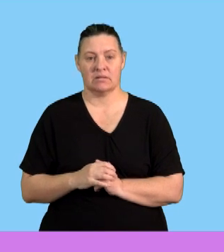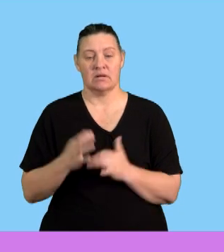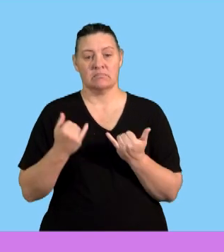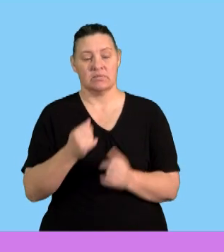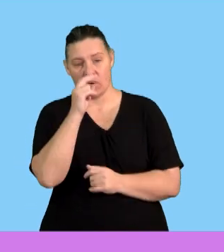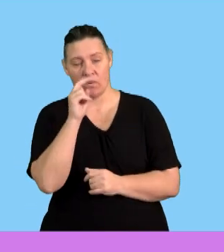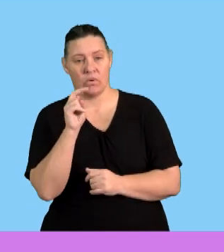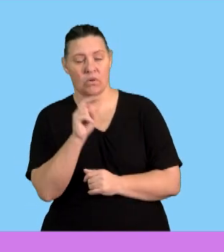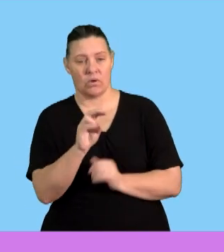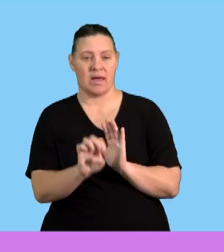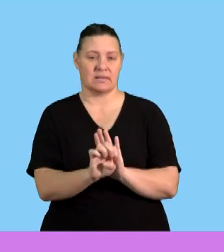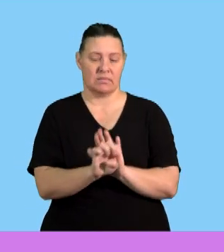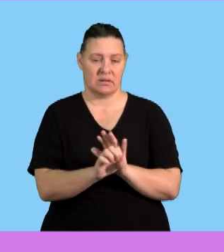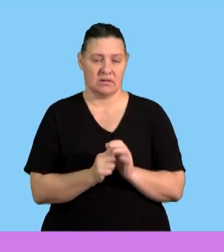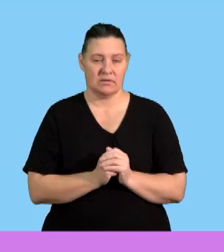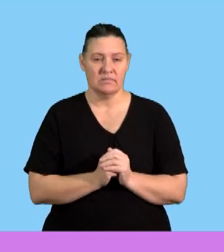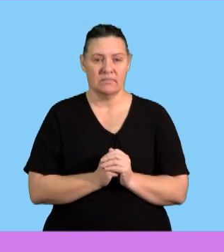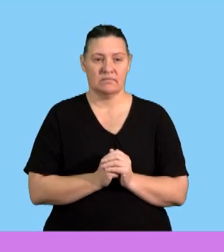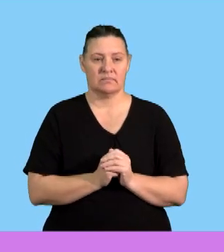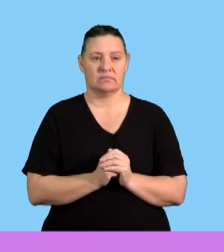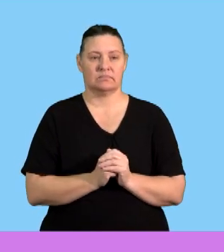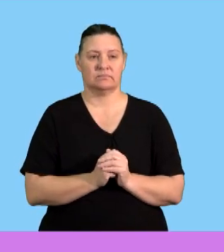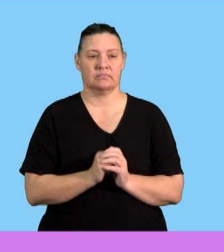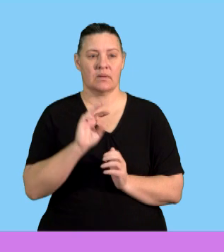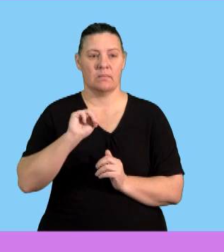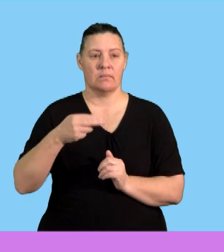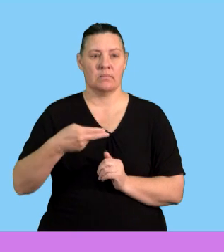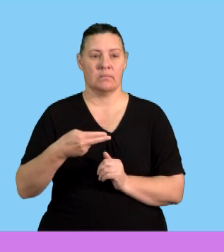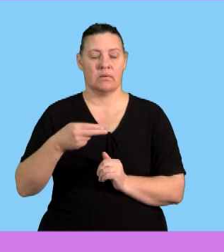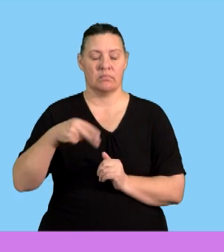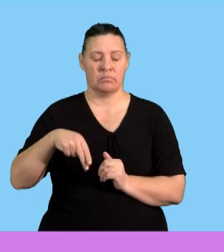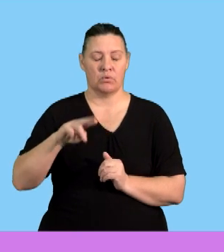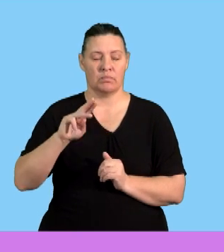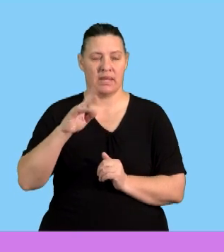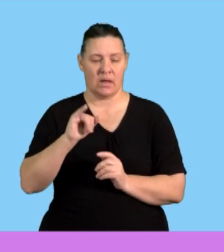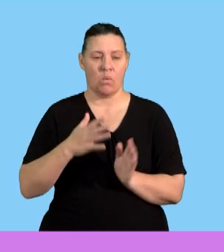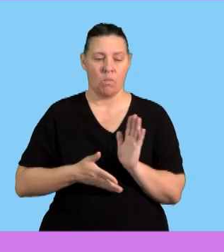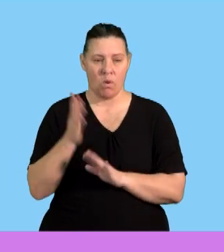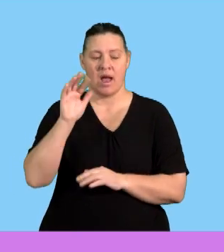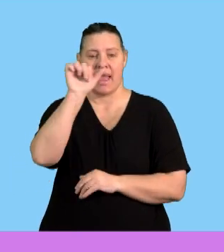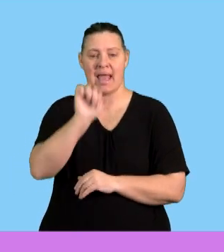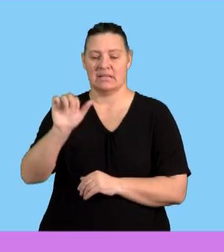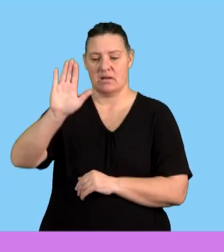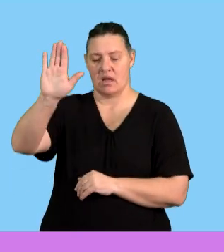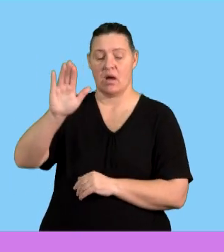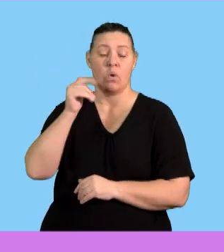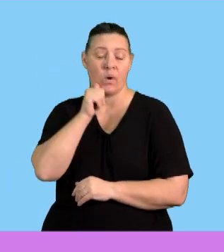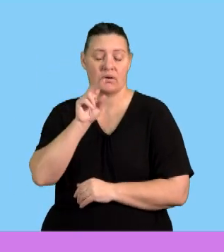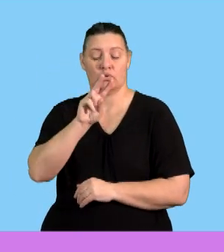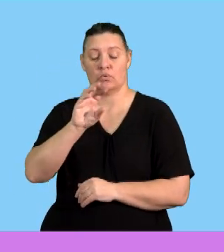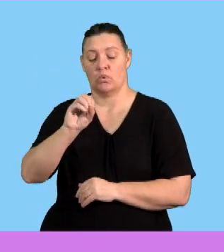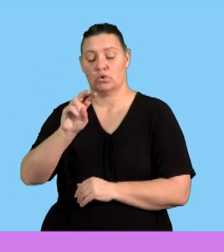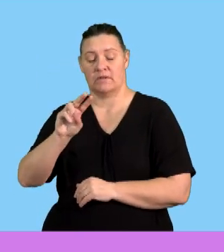Let's look at an example. Mpumi needs to travel to Asia in